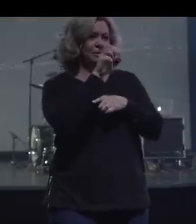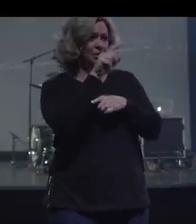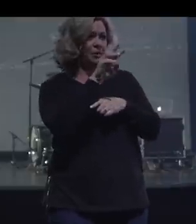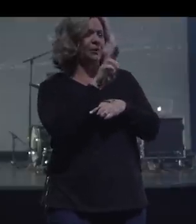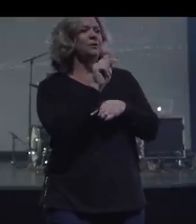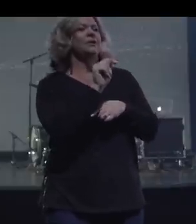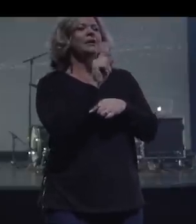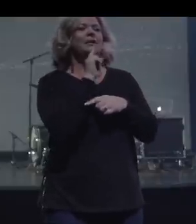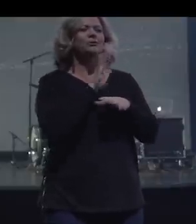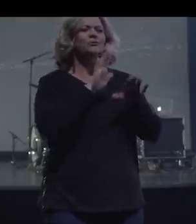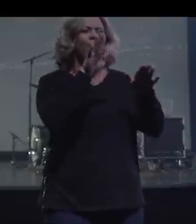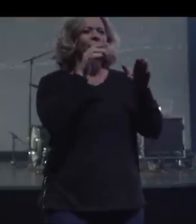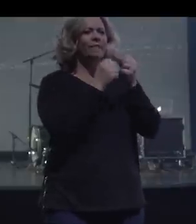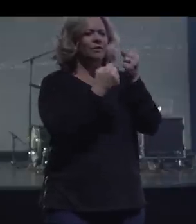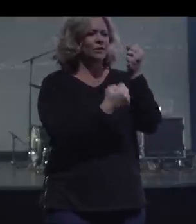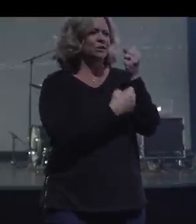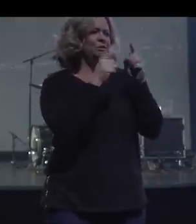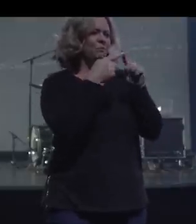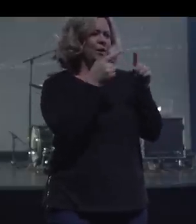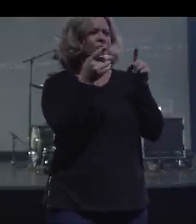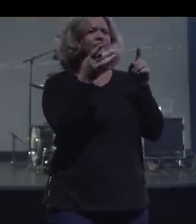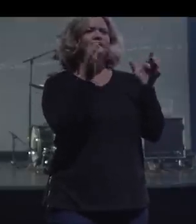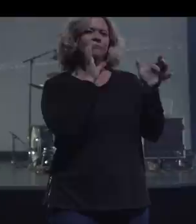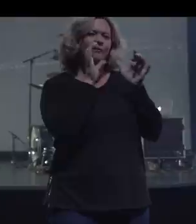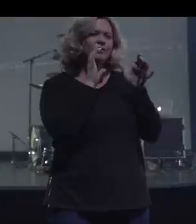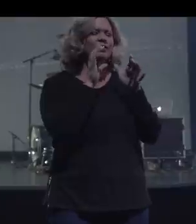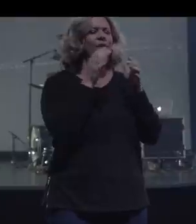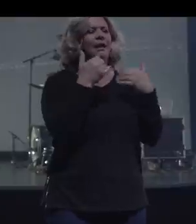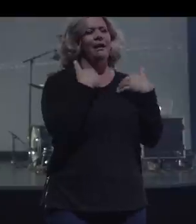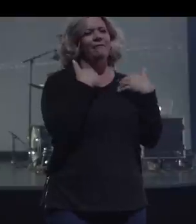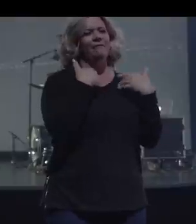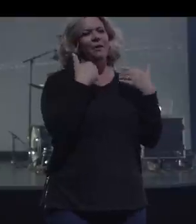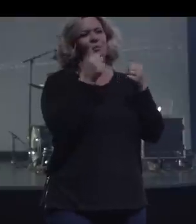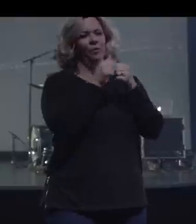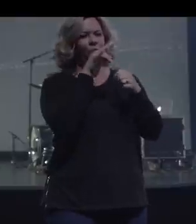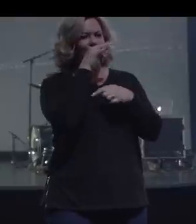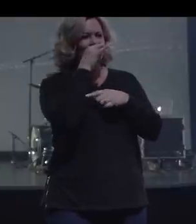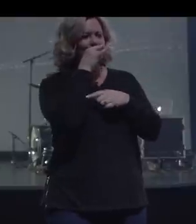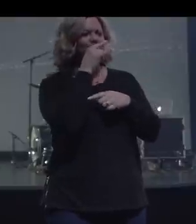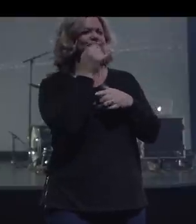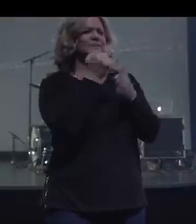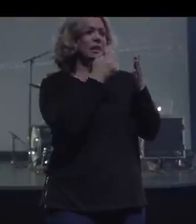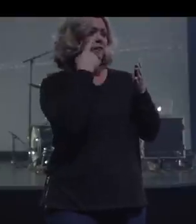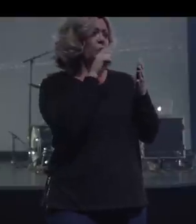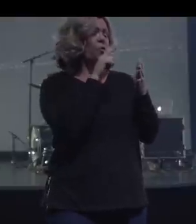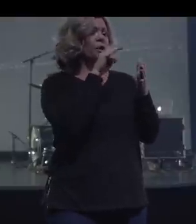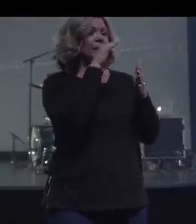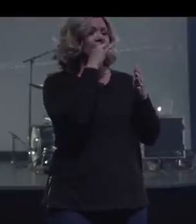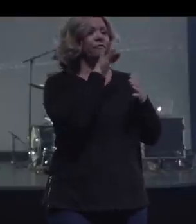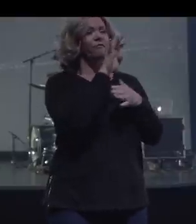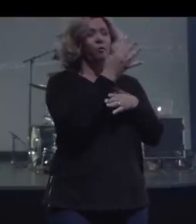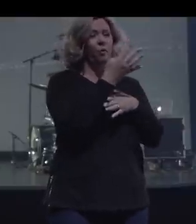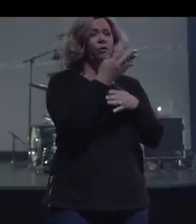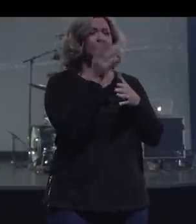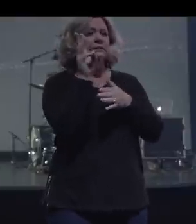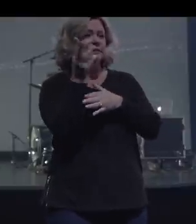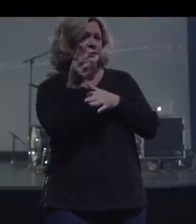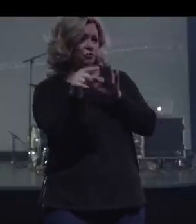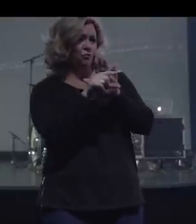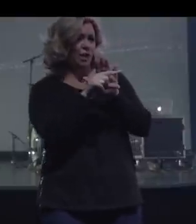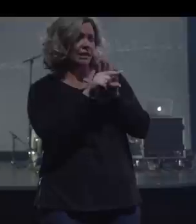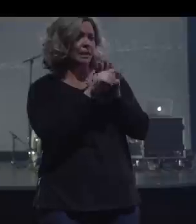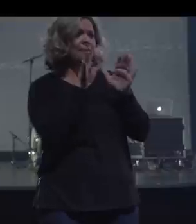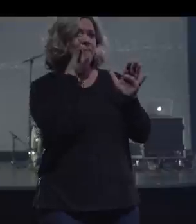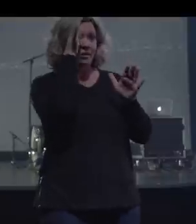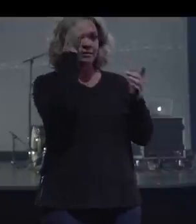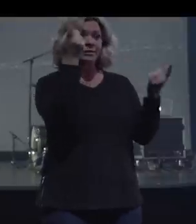great foundation for those conversations to take place with your kids. It's designed for kids in fourth and sixth grade, for you parents to come